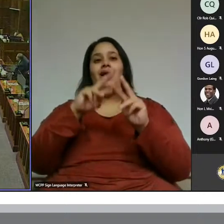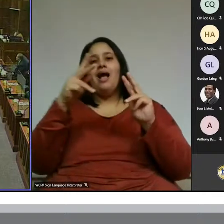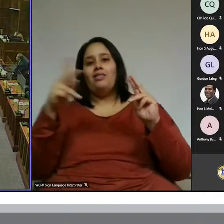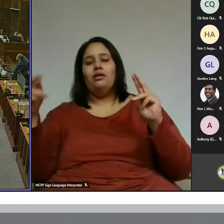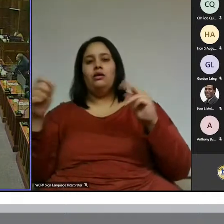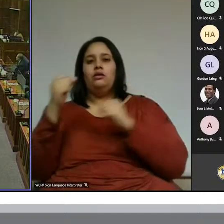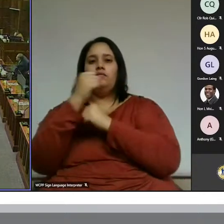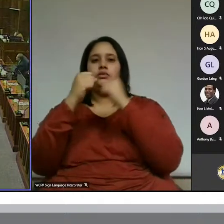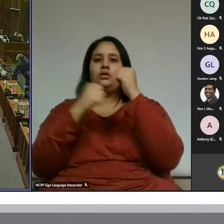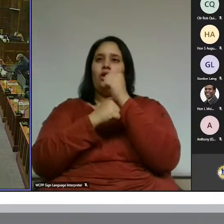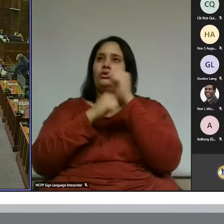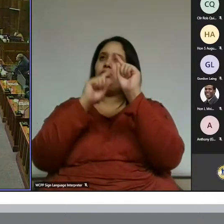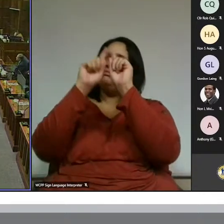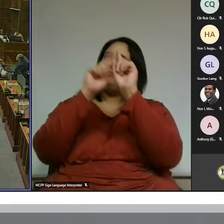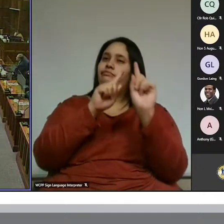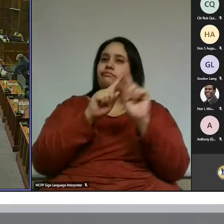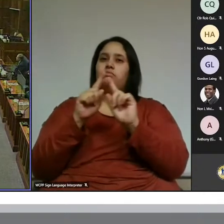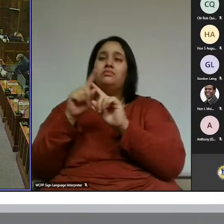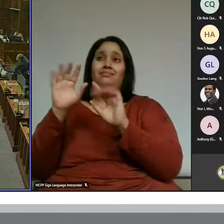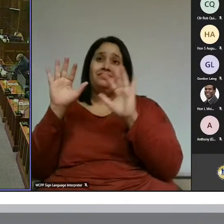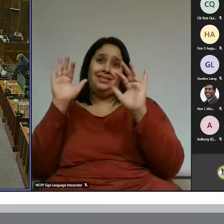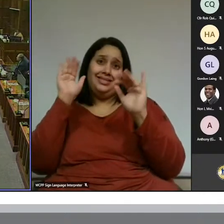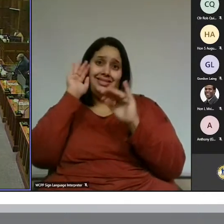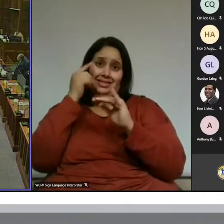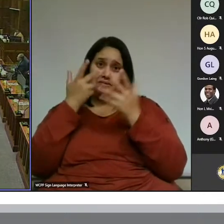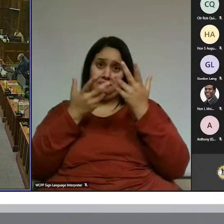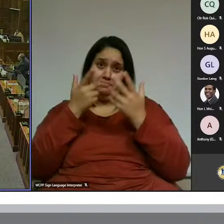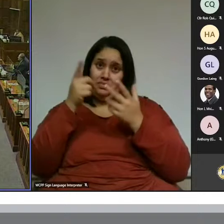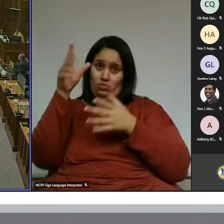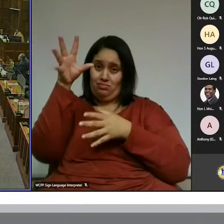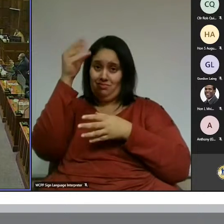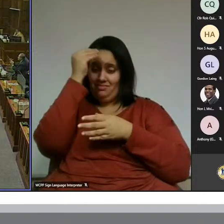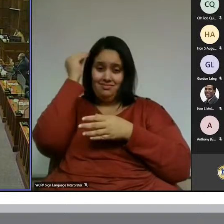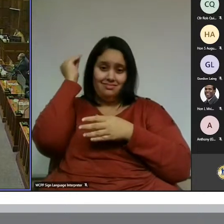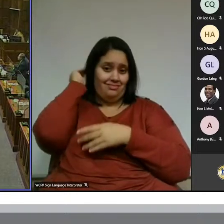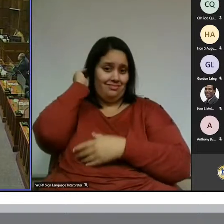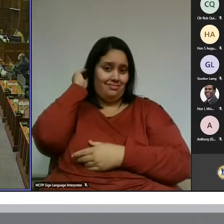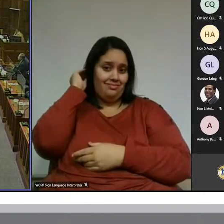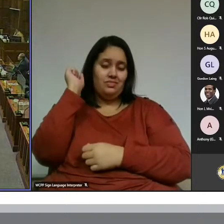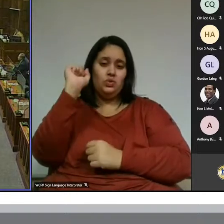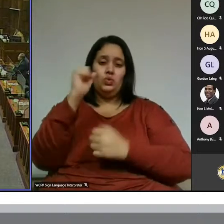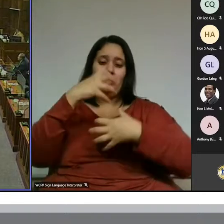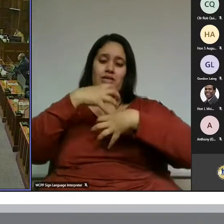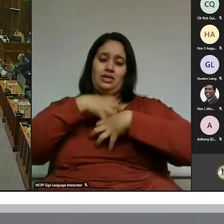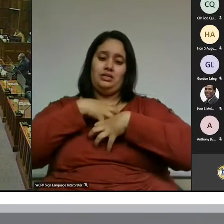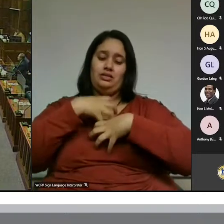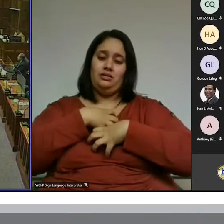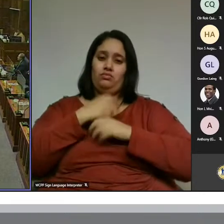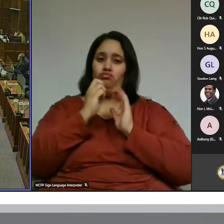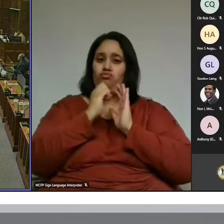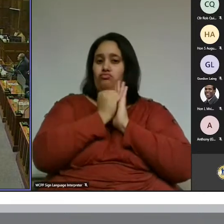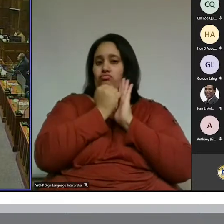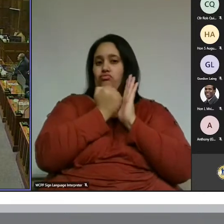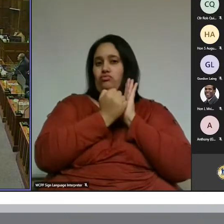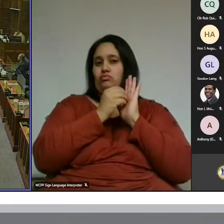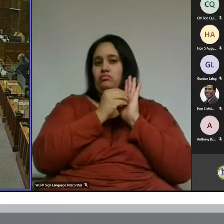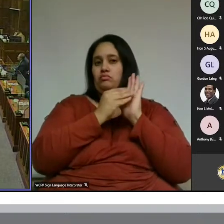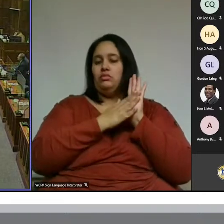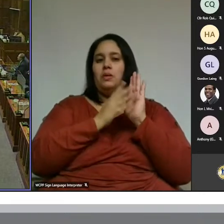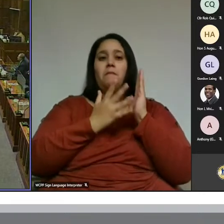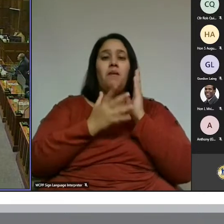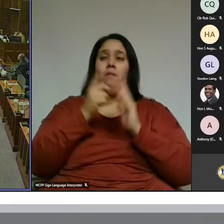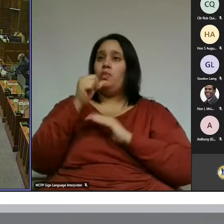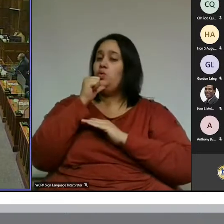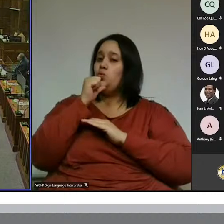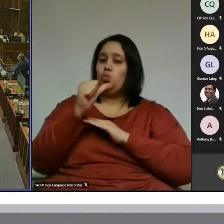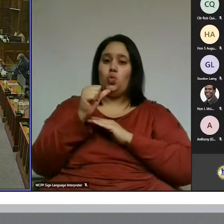infrastructure that it seems to me you would like to take up into that asset register of you, but that may perhaps not be